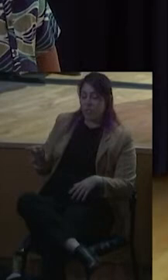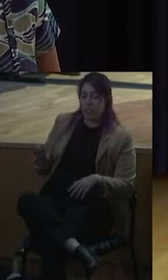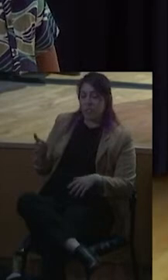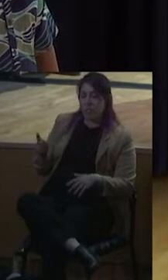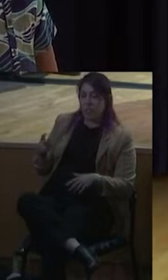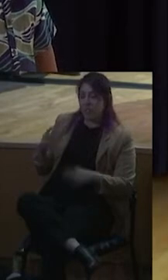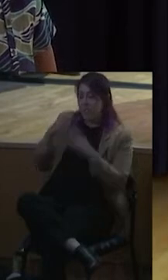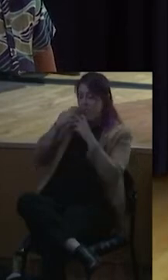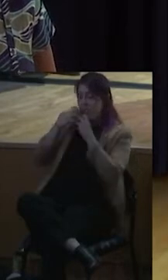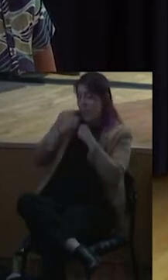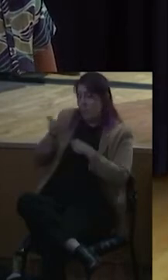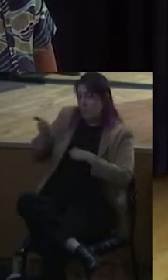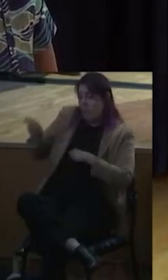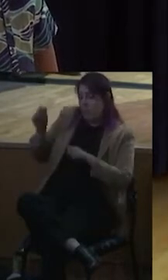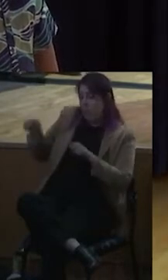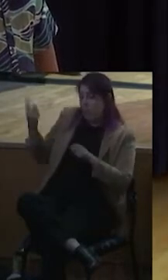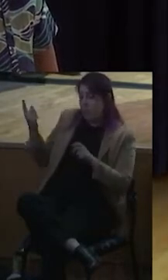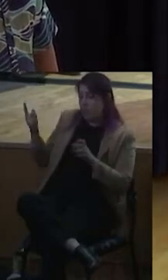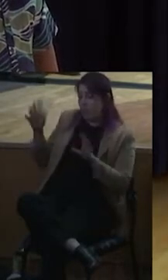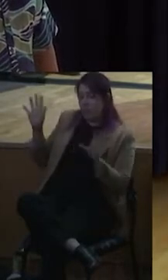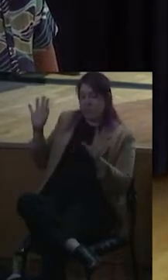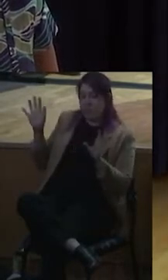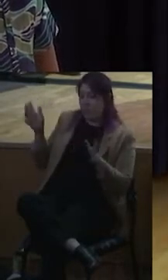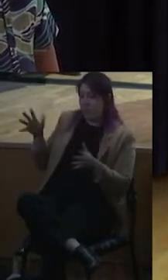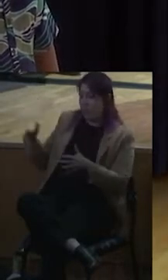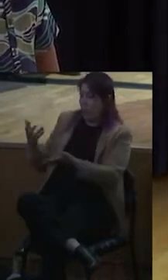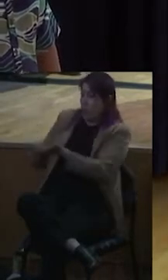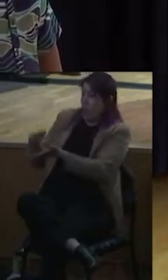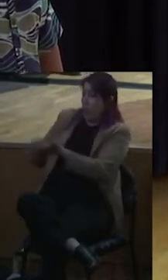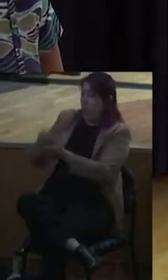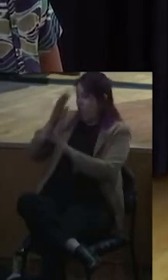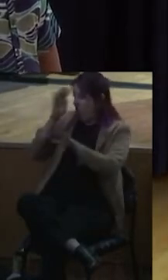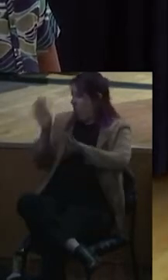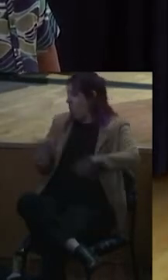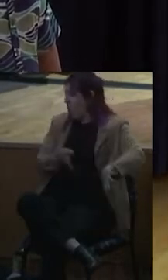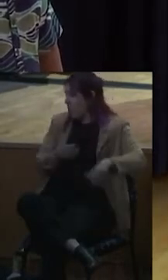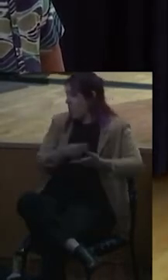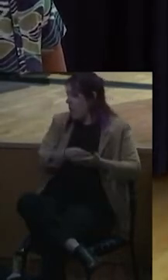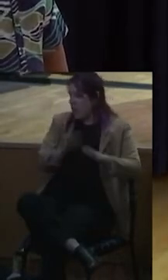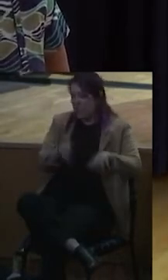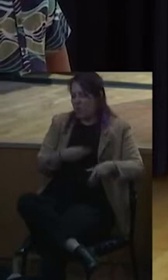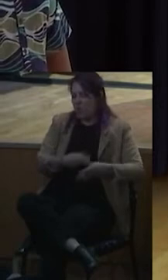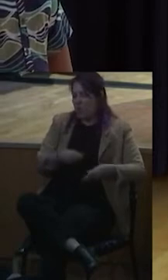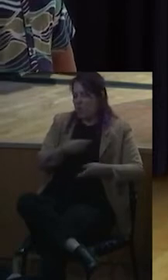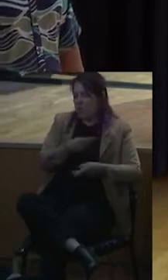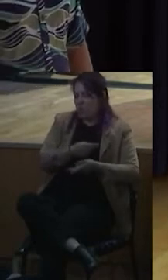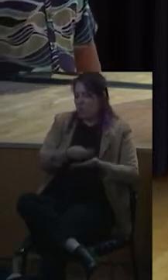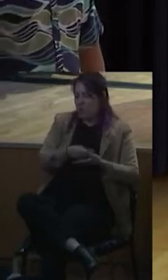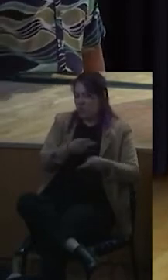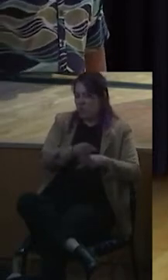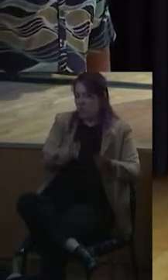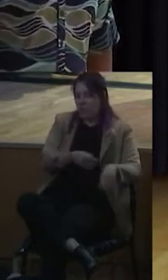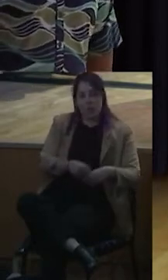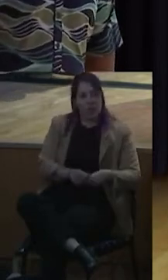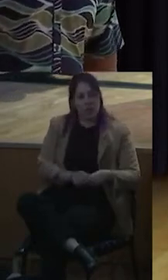make money. And if that means not focusing on the land because that costs money, then that's what they're going to do.